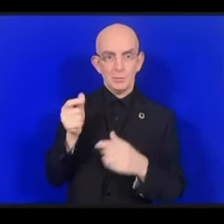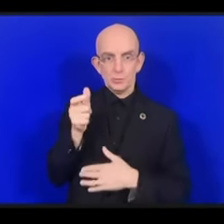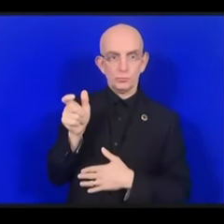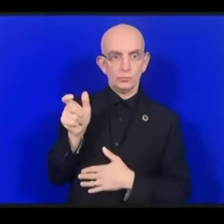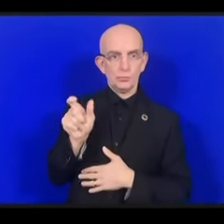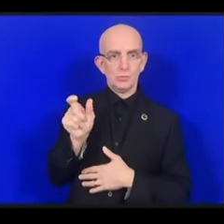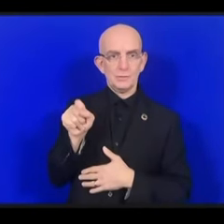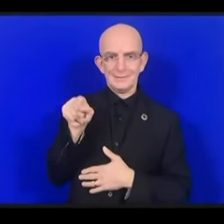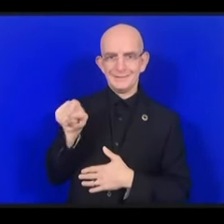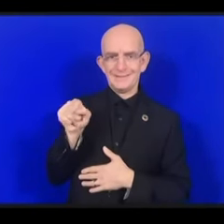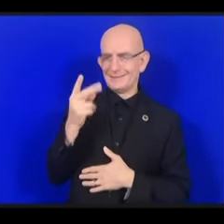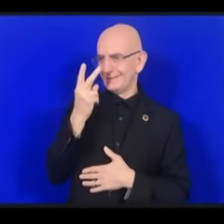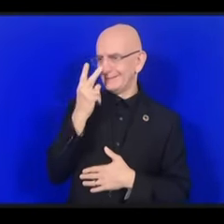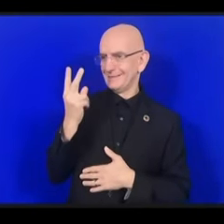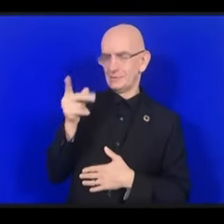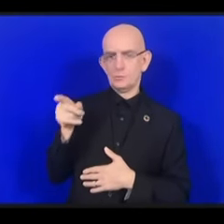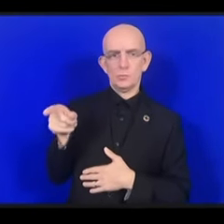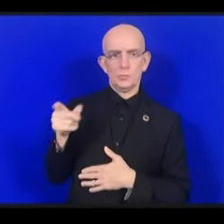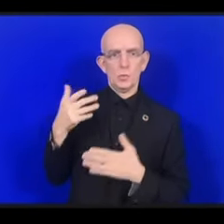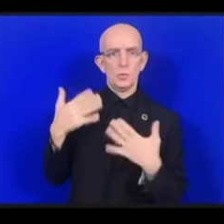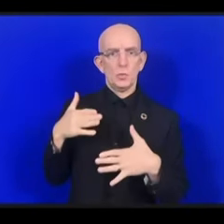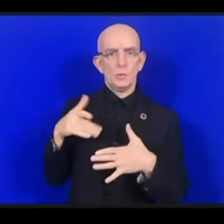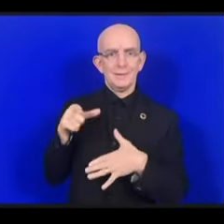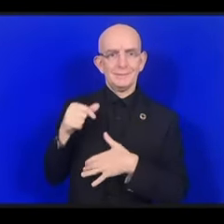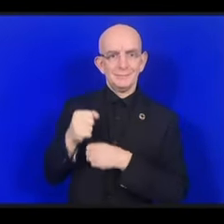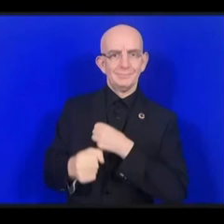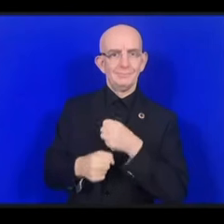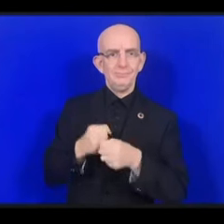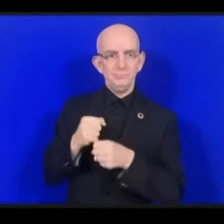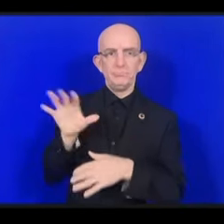Kanji Proficiency Testing Foundation.